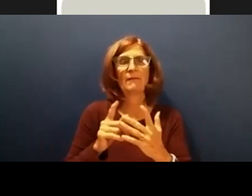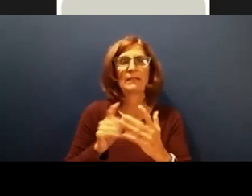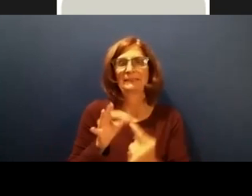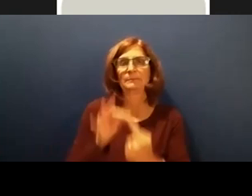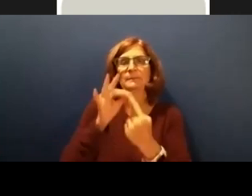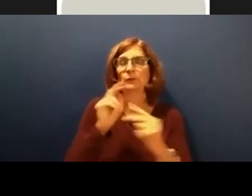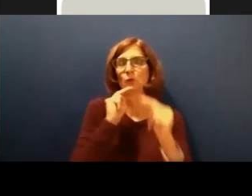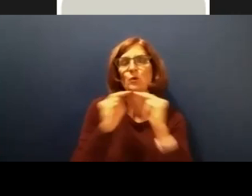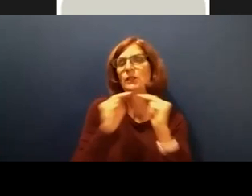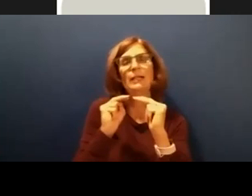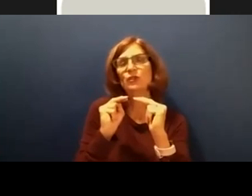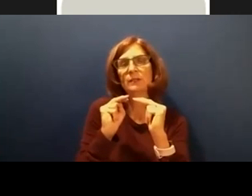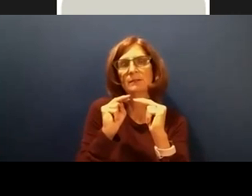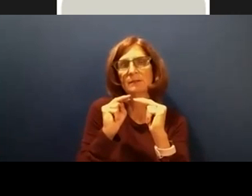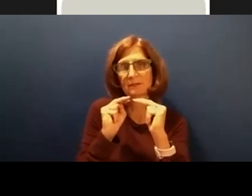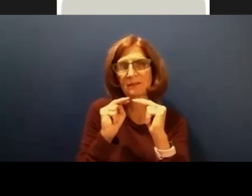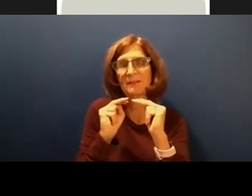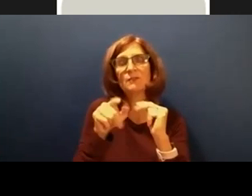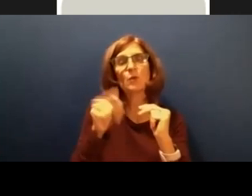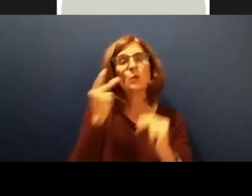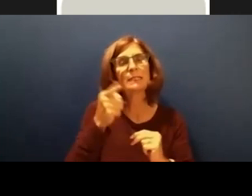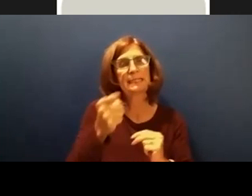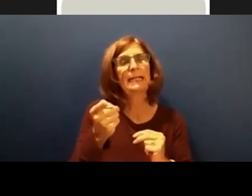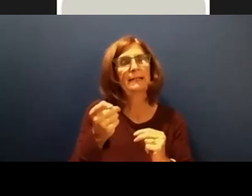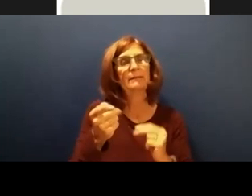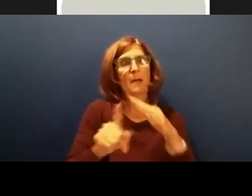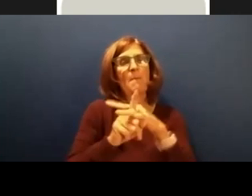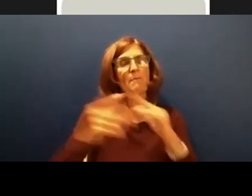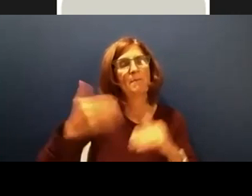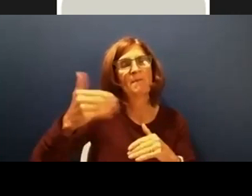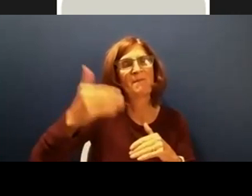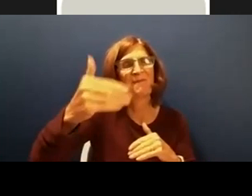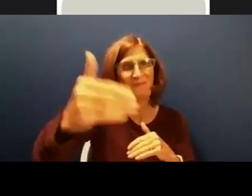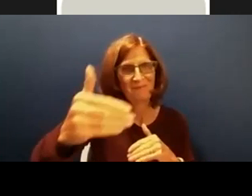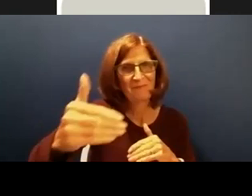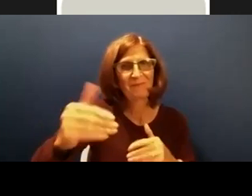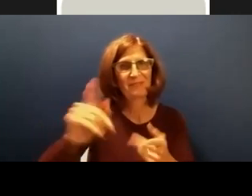this a number of times before final action.